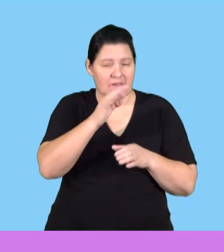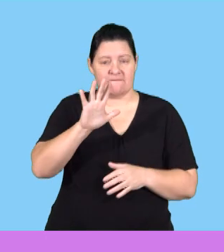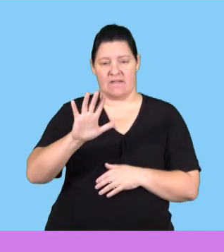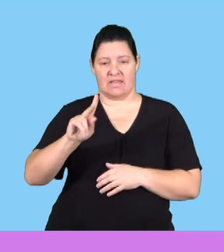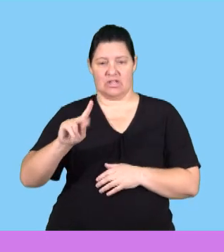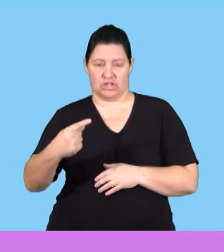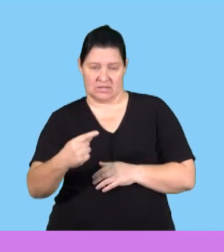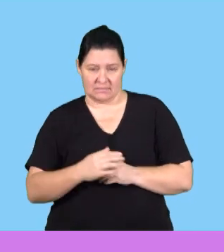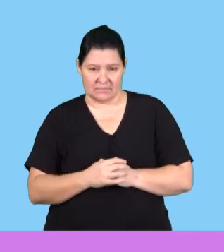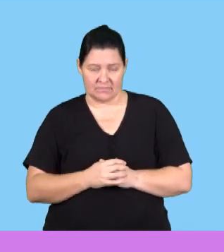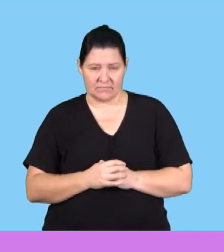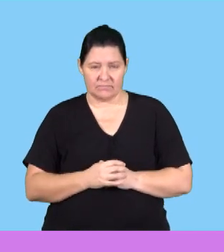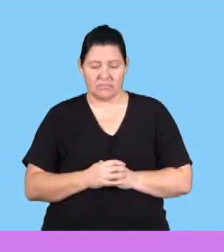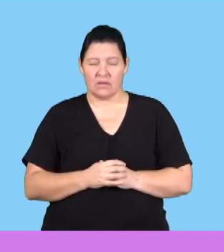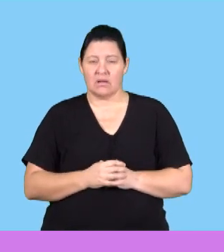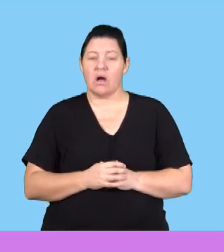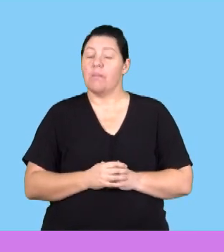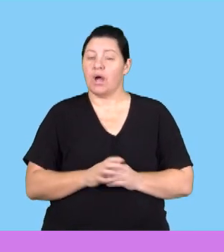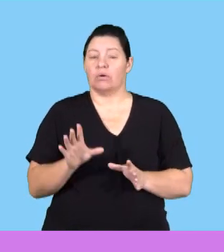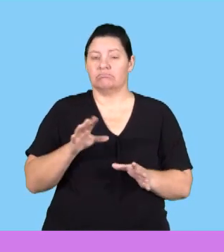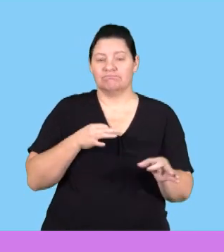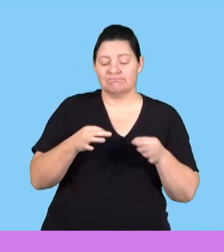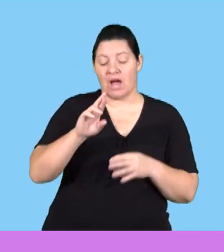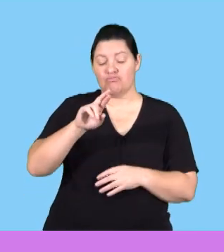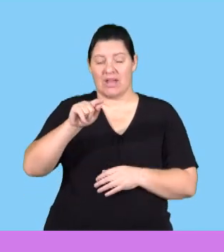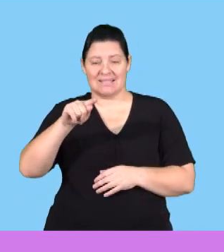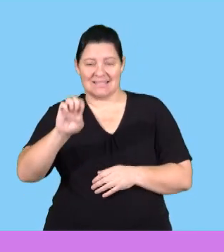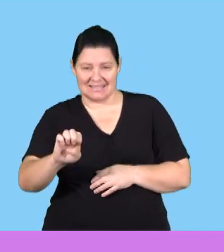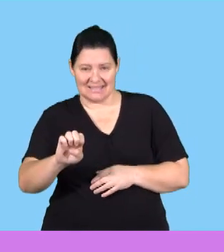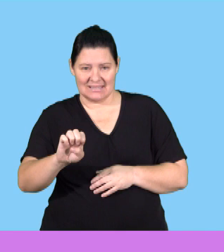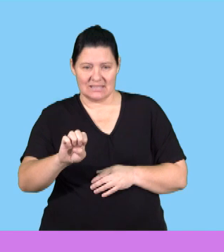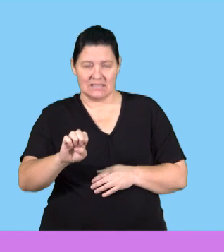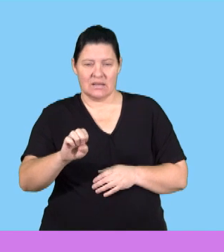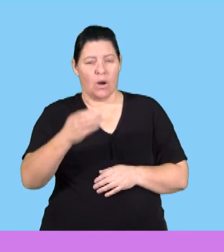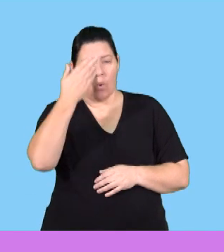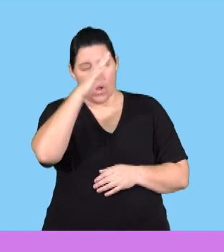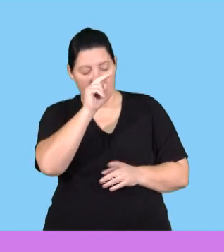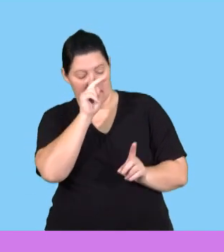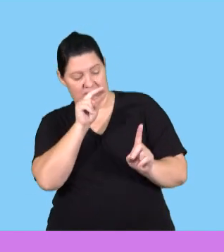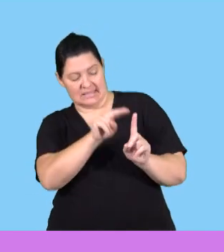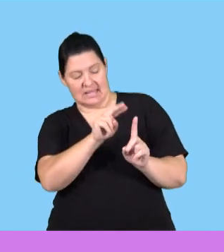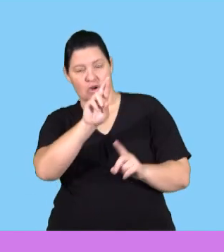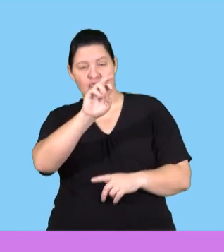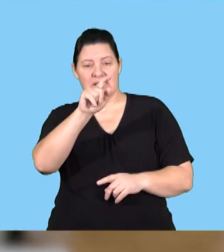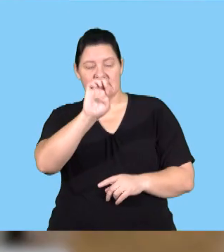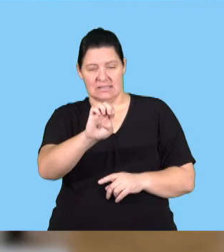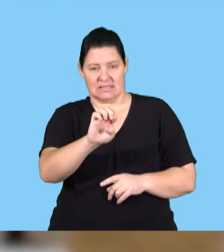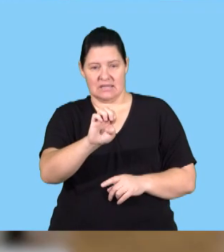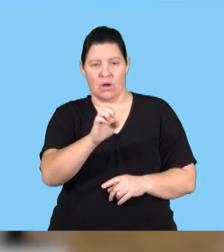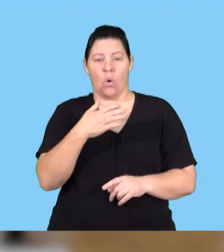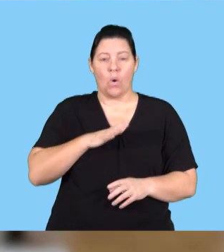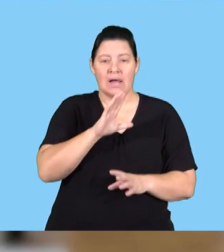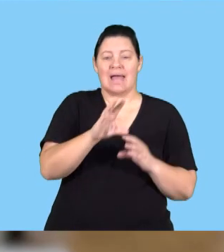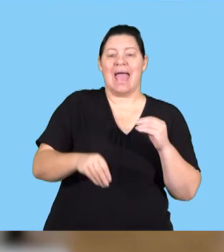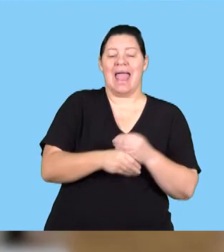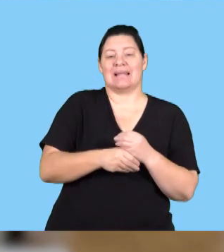The other thing that I want to address is that as we do the rates, it is not, I know that once you see the rent, you would like